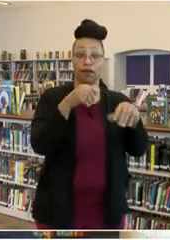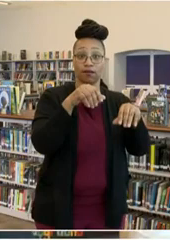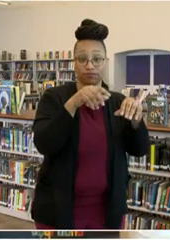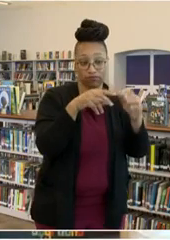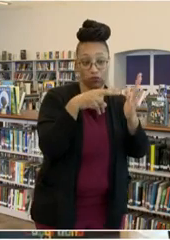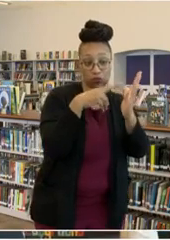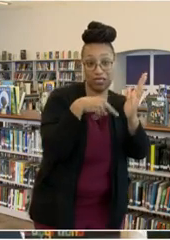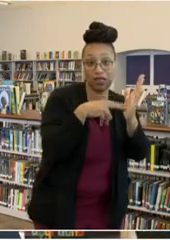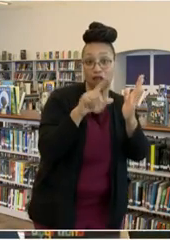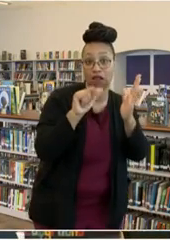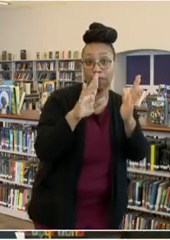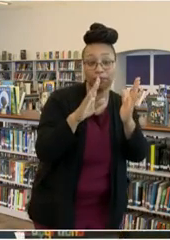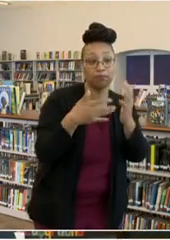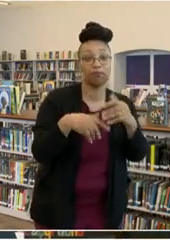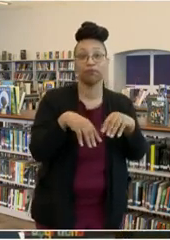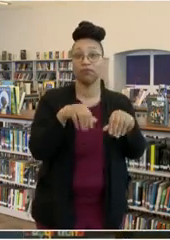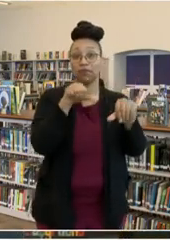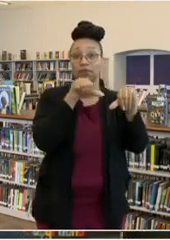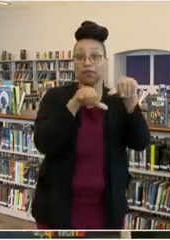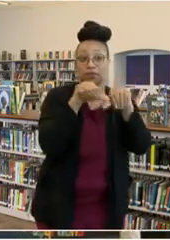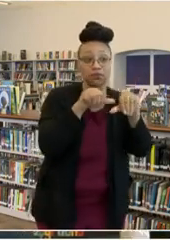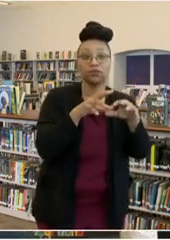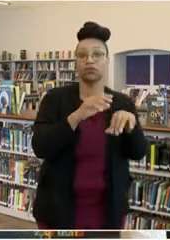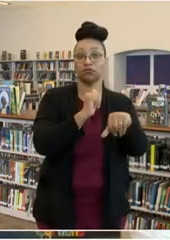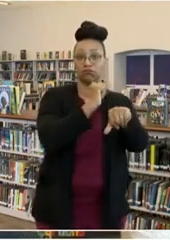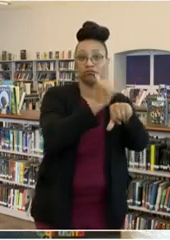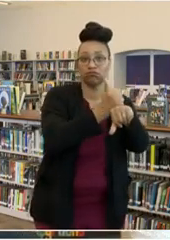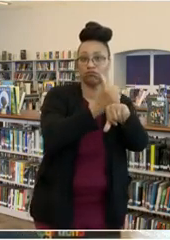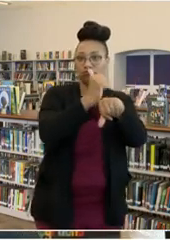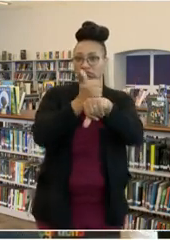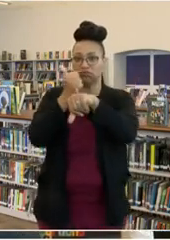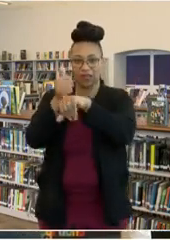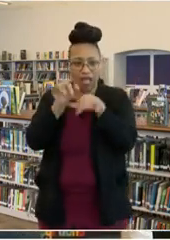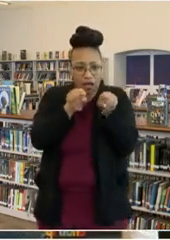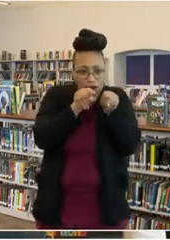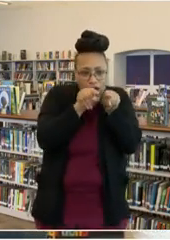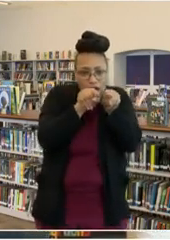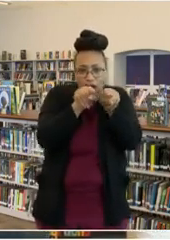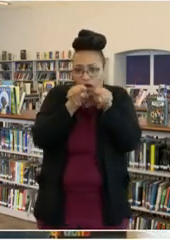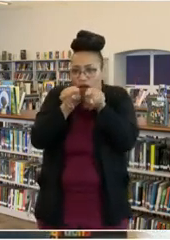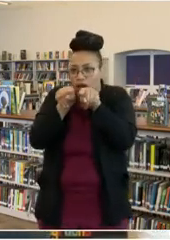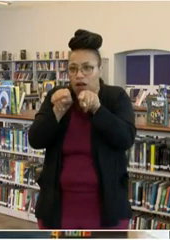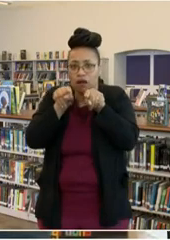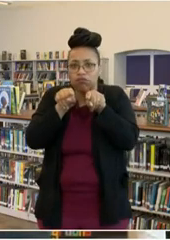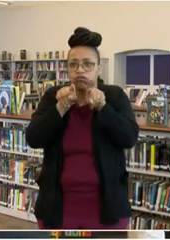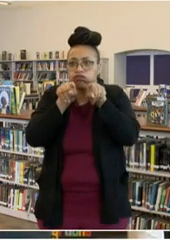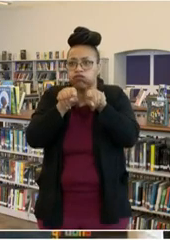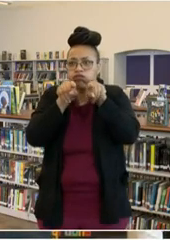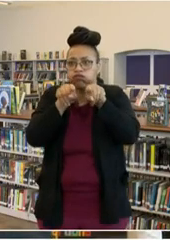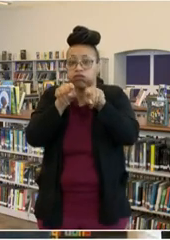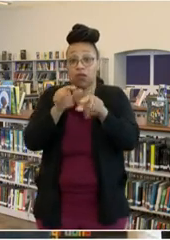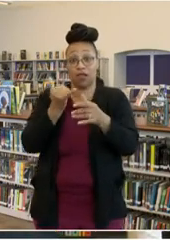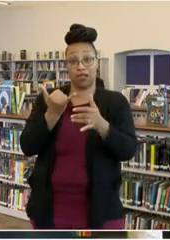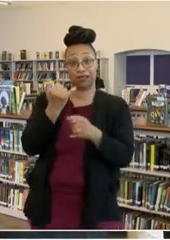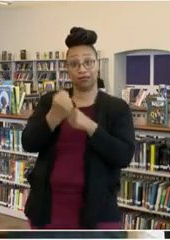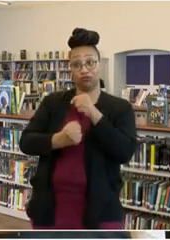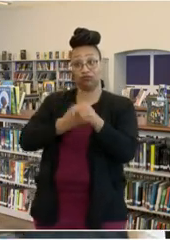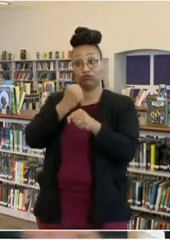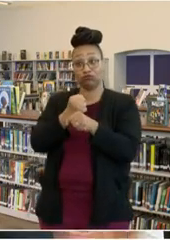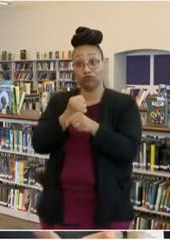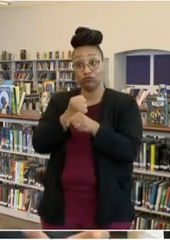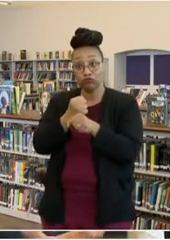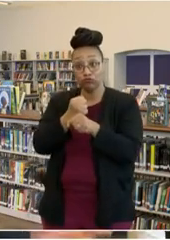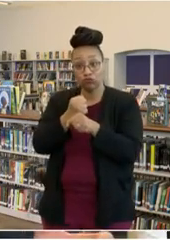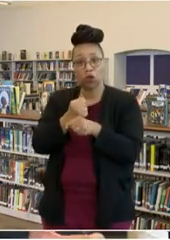in the same training, and we're much so aligned. And part of our process this school year has been refining those efforts to ensure that